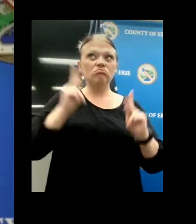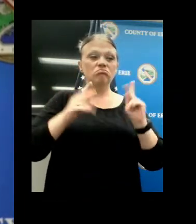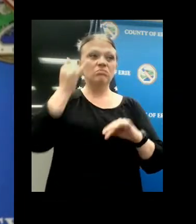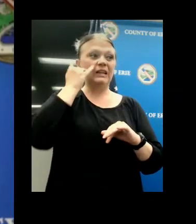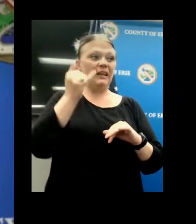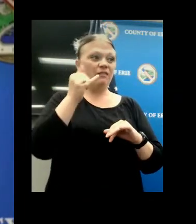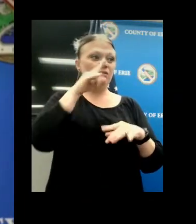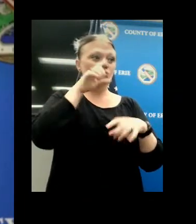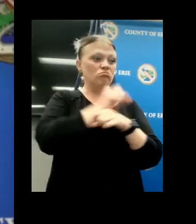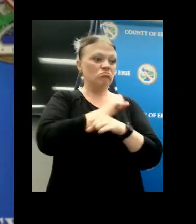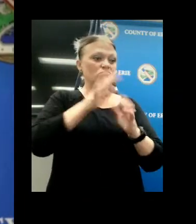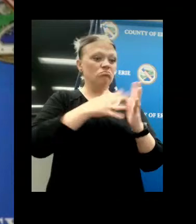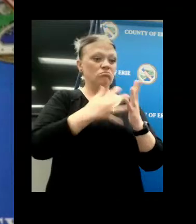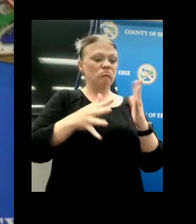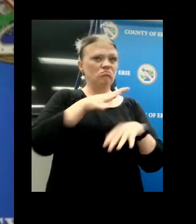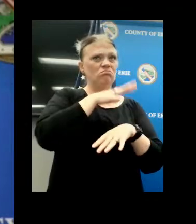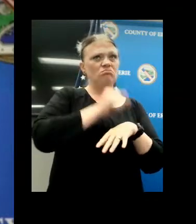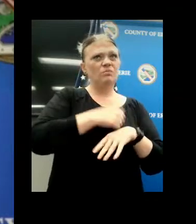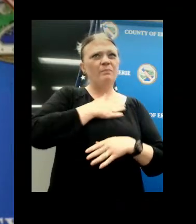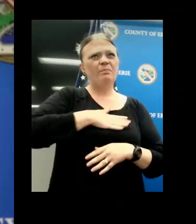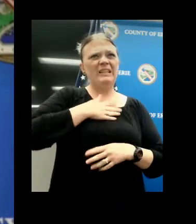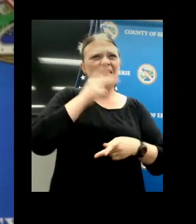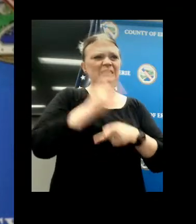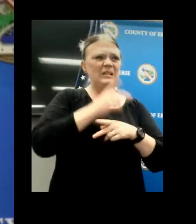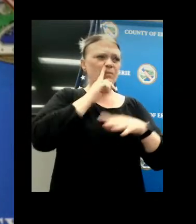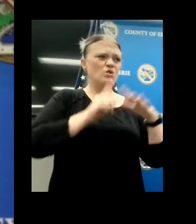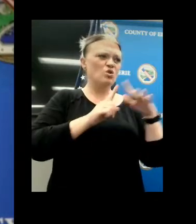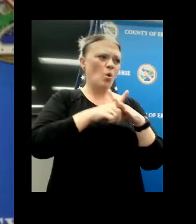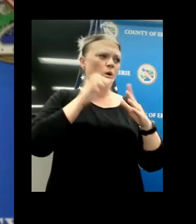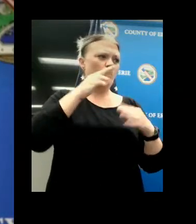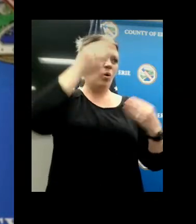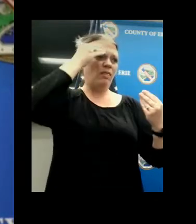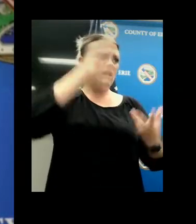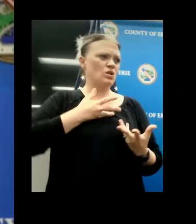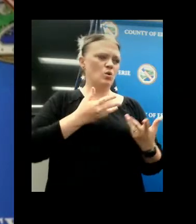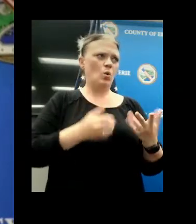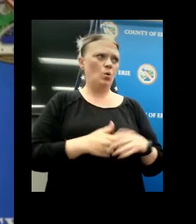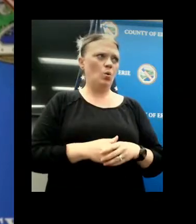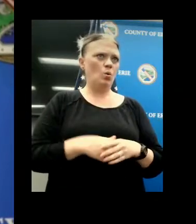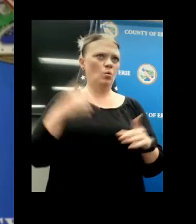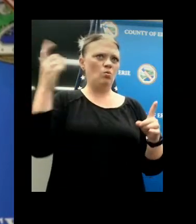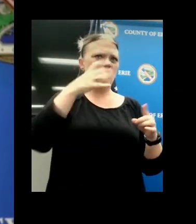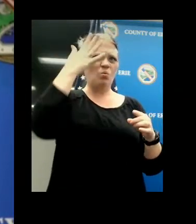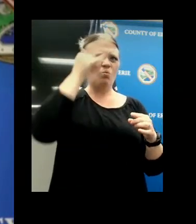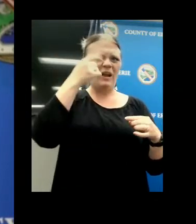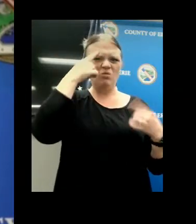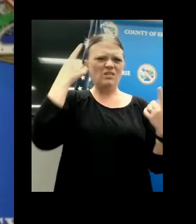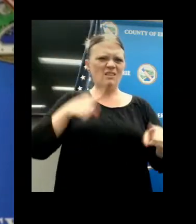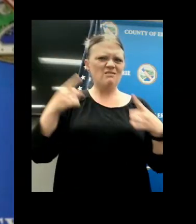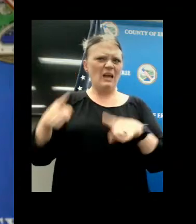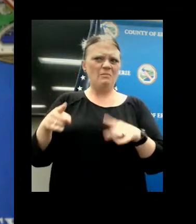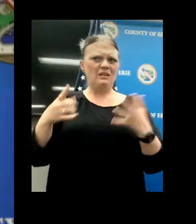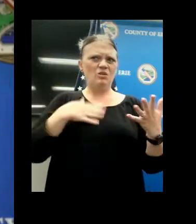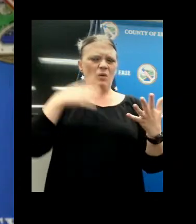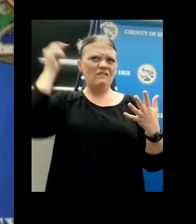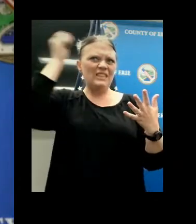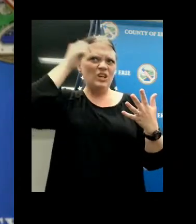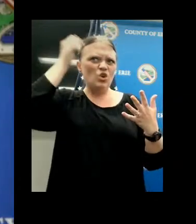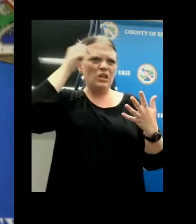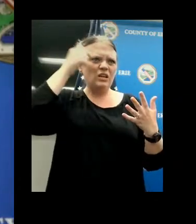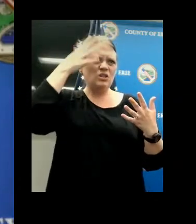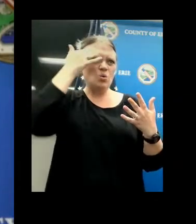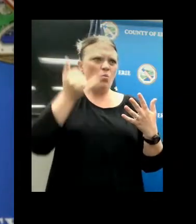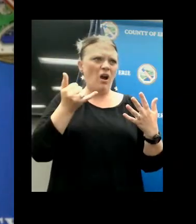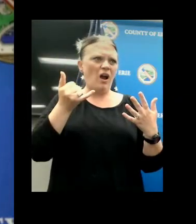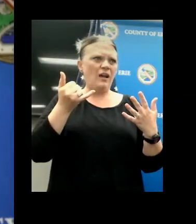that if you do schedule a test, please keep the appointment or let us know that you're not going to show. Why do you think that's happening? Do you have a theory as